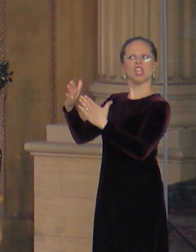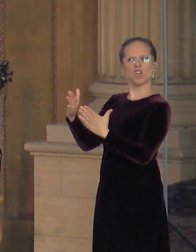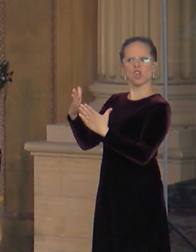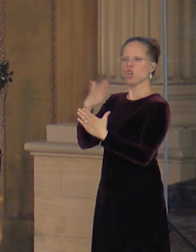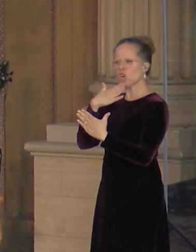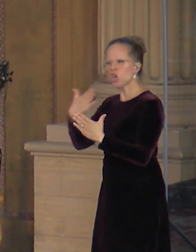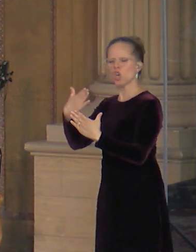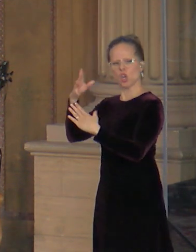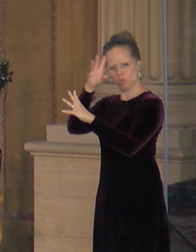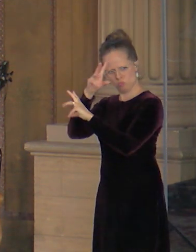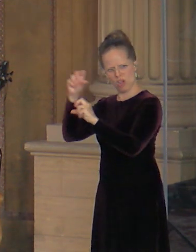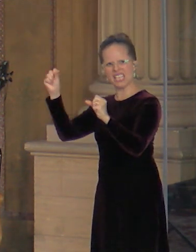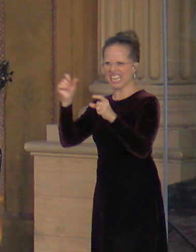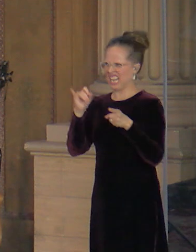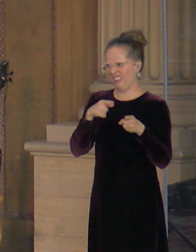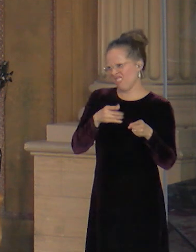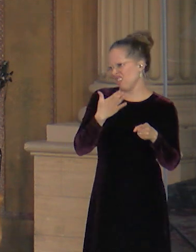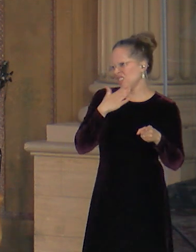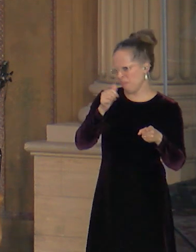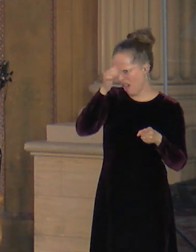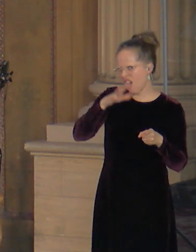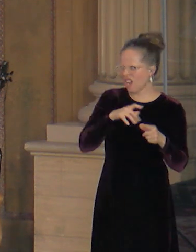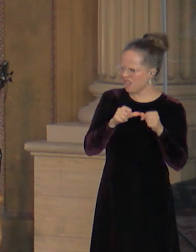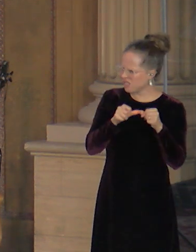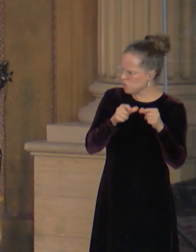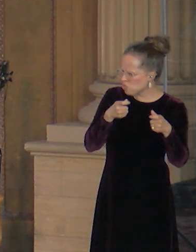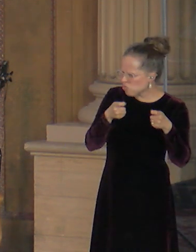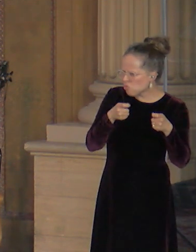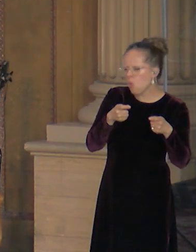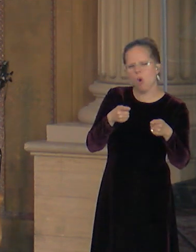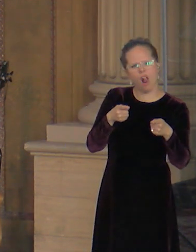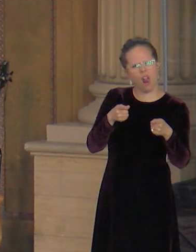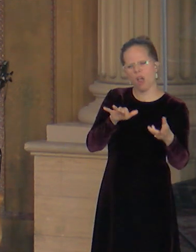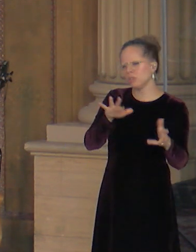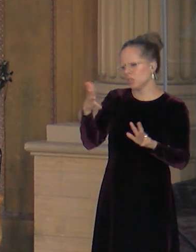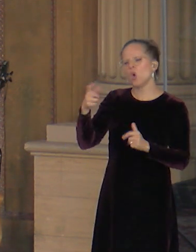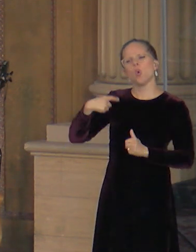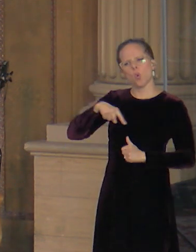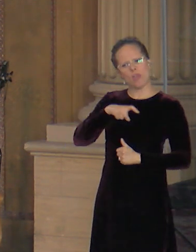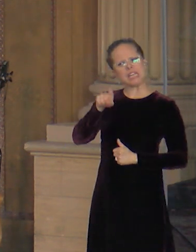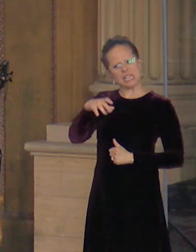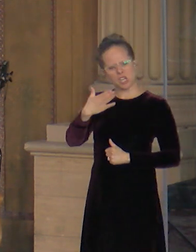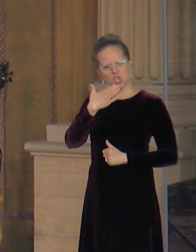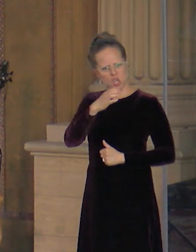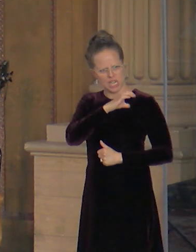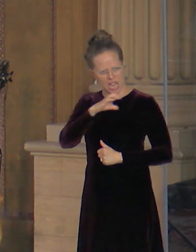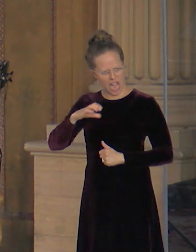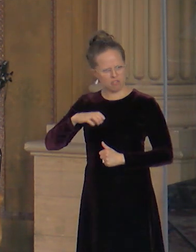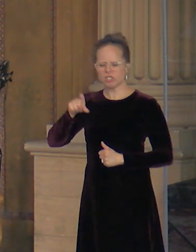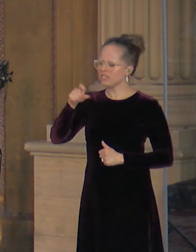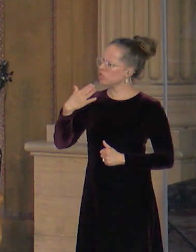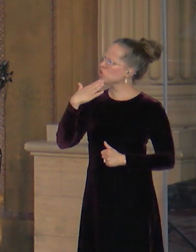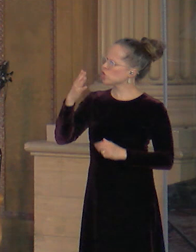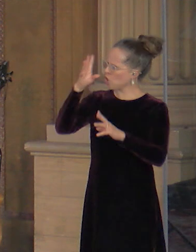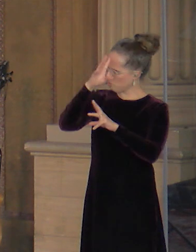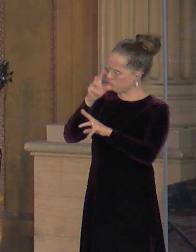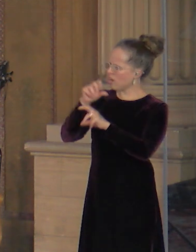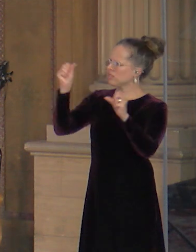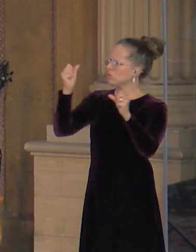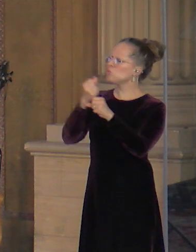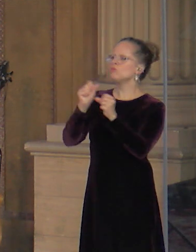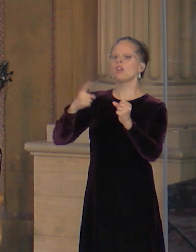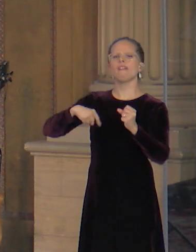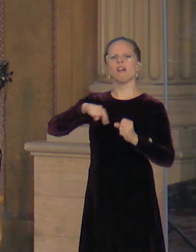be afraid of what will happen if these bad guys keep ruling we need a good Congress and we need a good president to come save us